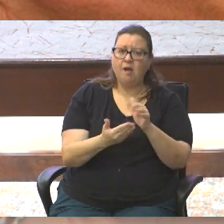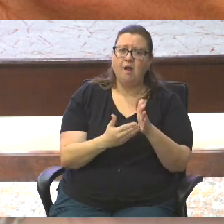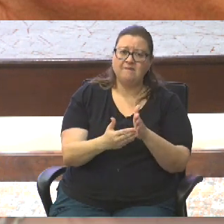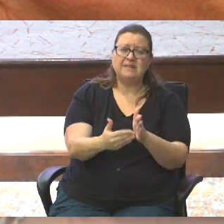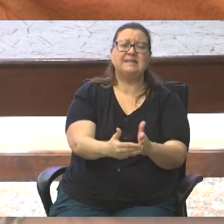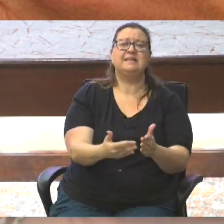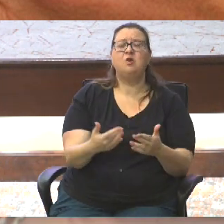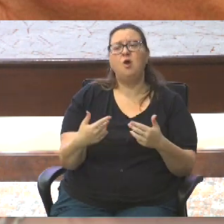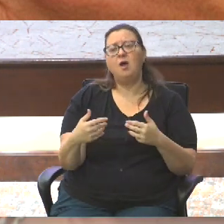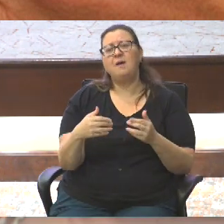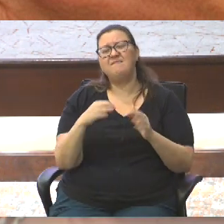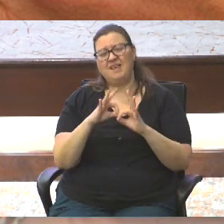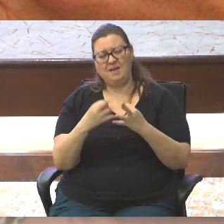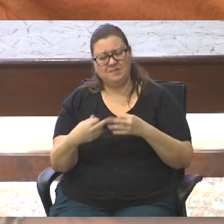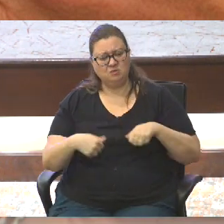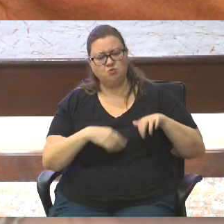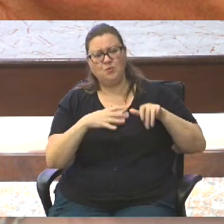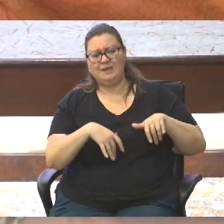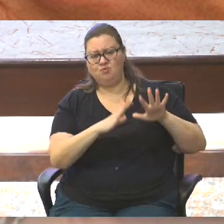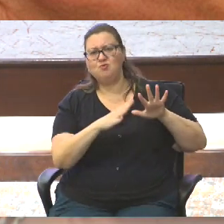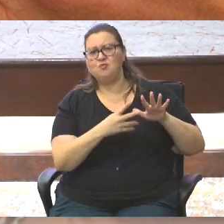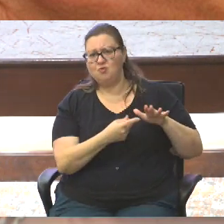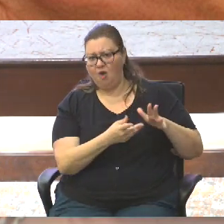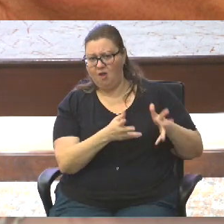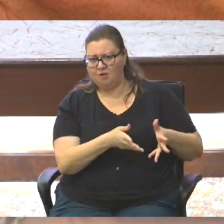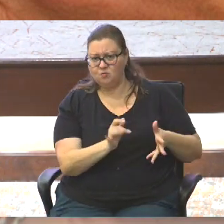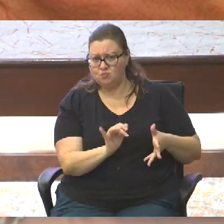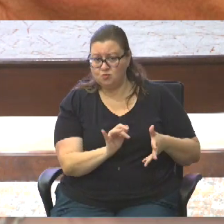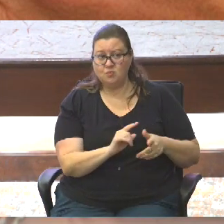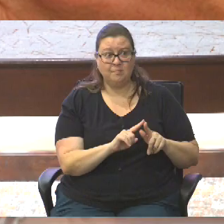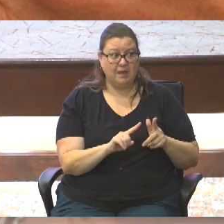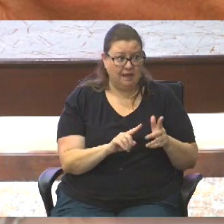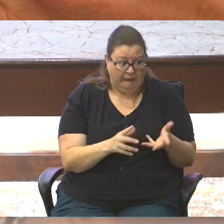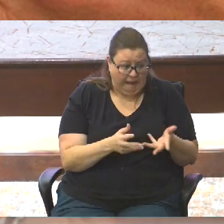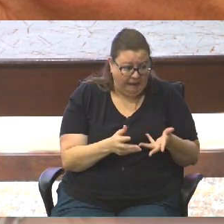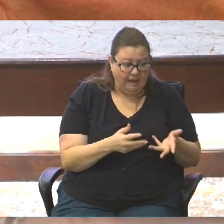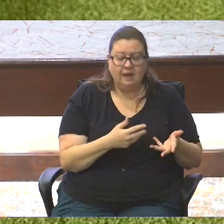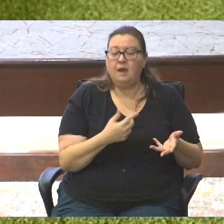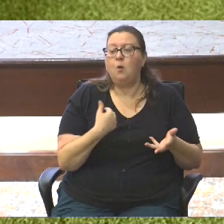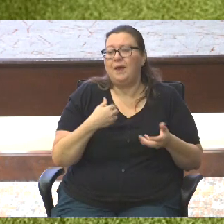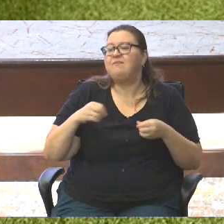appointments. However, we do have a large opportunity for community engagement.